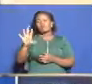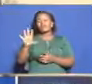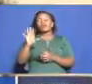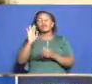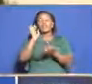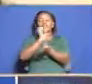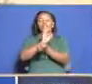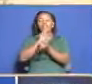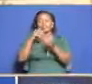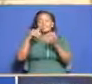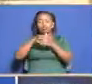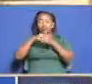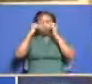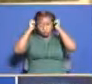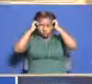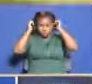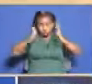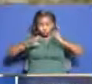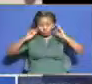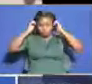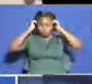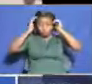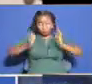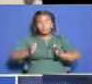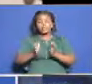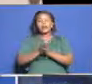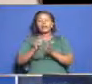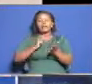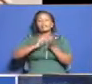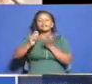and secretary general Davis Wekesa.